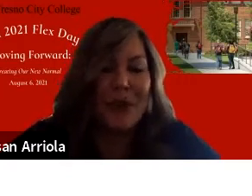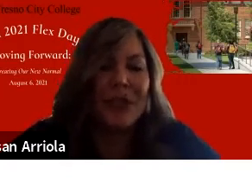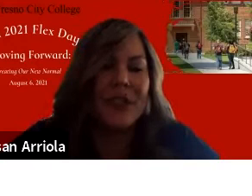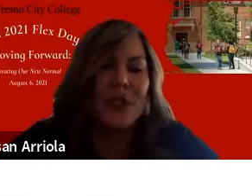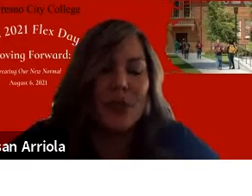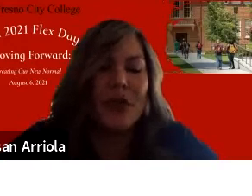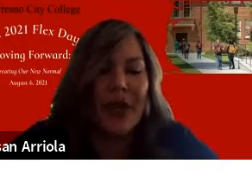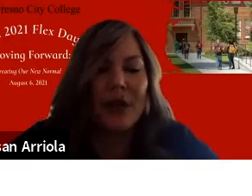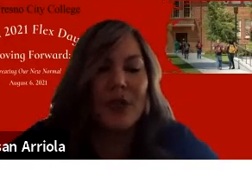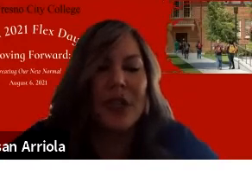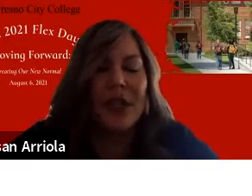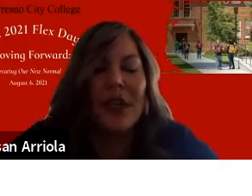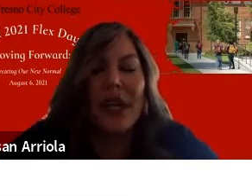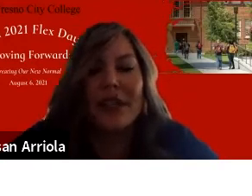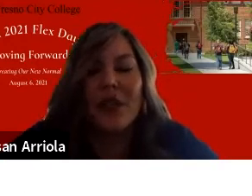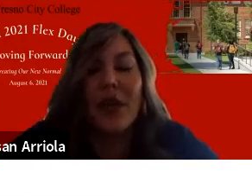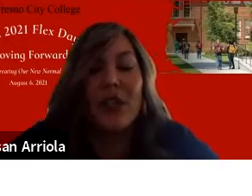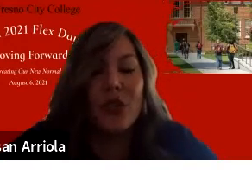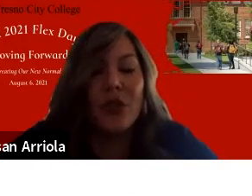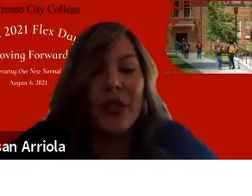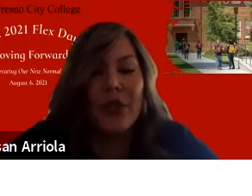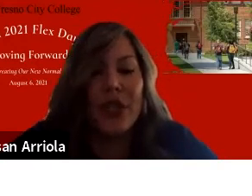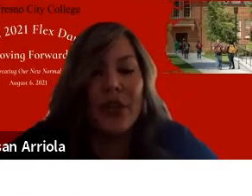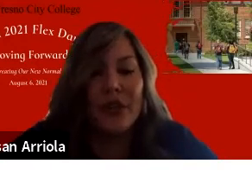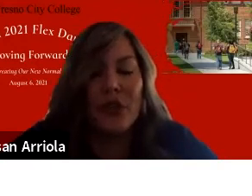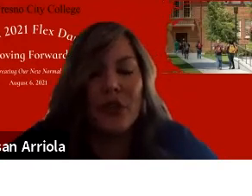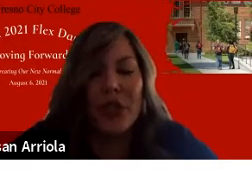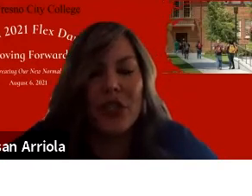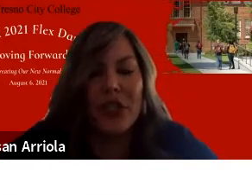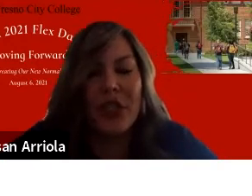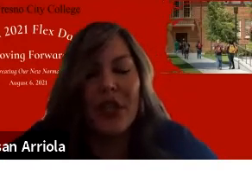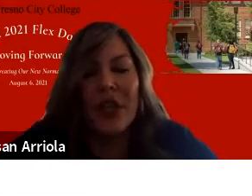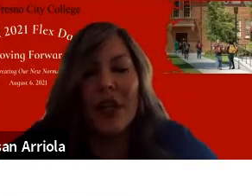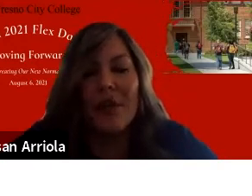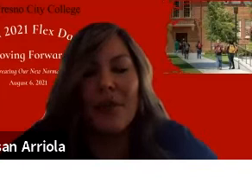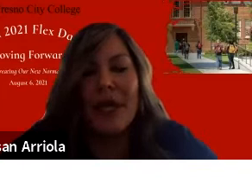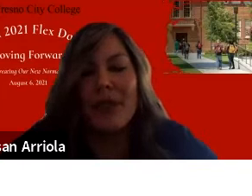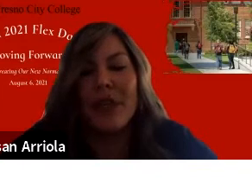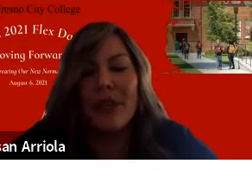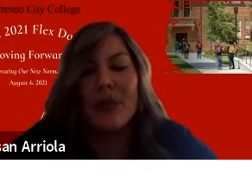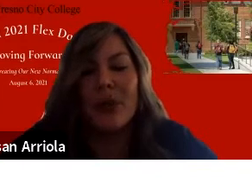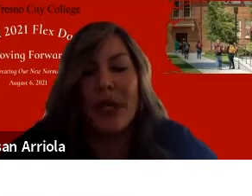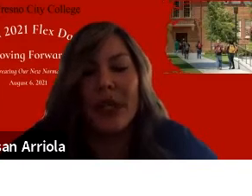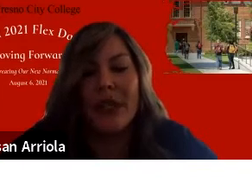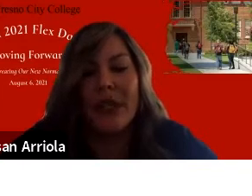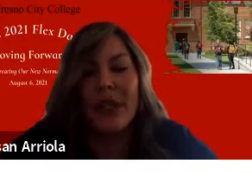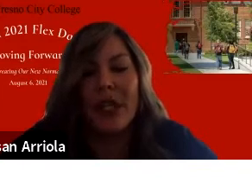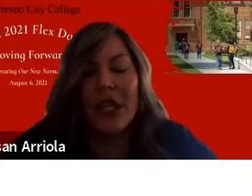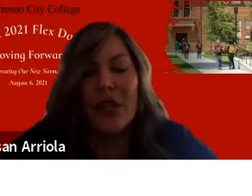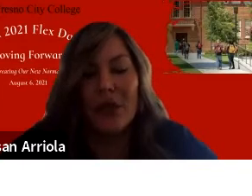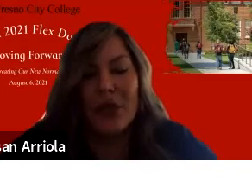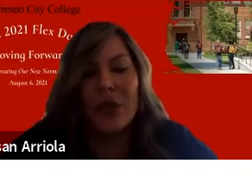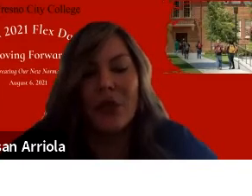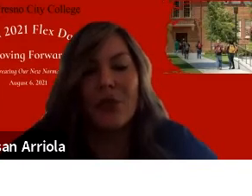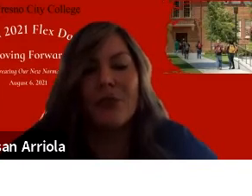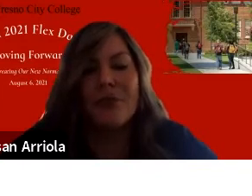have the ability to support faculty. And so I do understand your frustration, but I would definitely bring it,